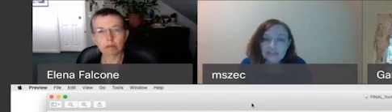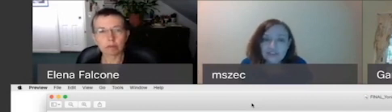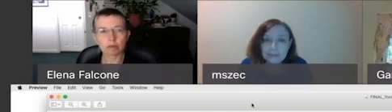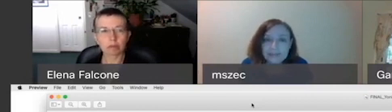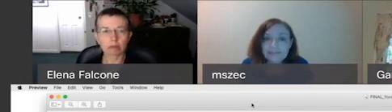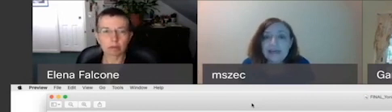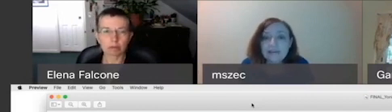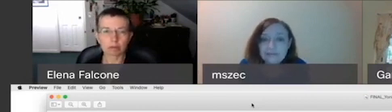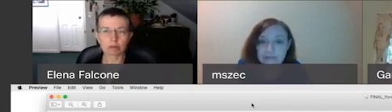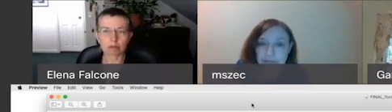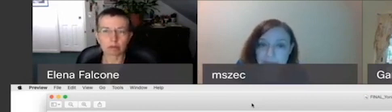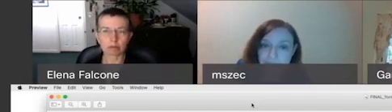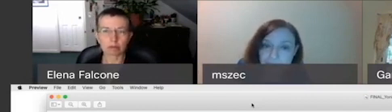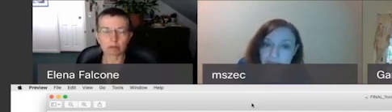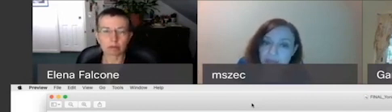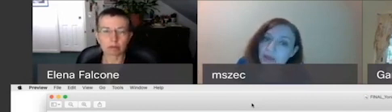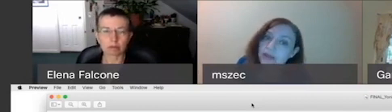landlord-tenant relationship itself.